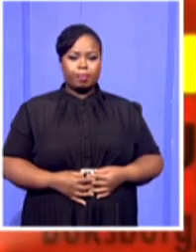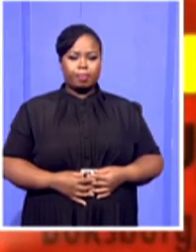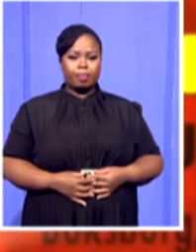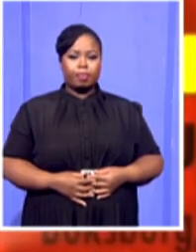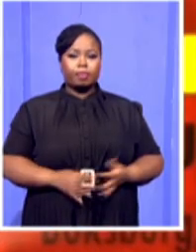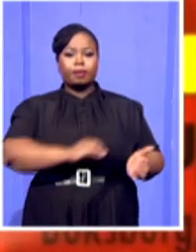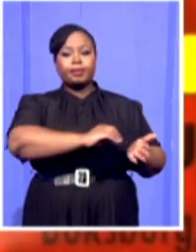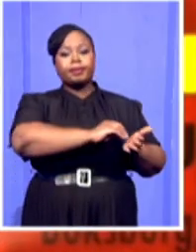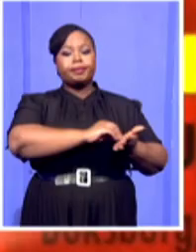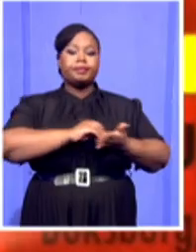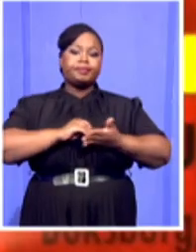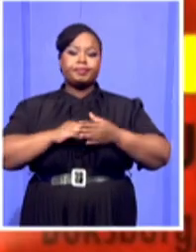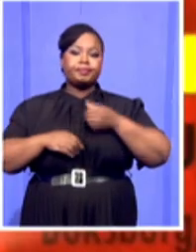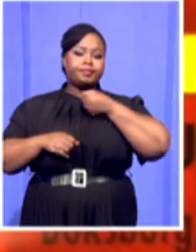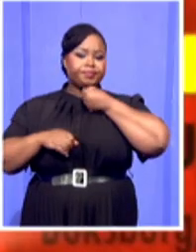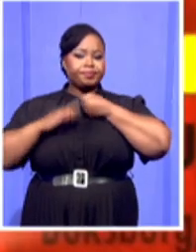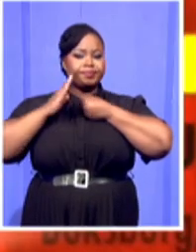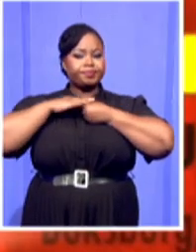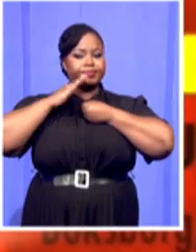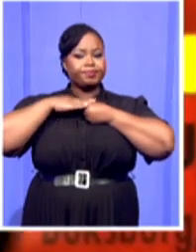Bring the mic forward, comrade.